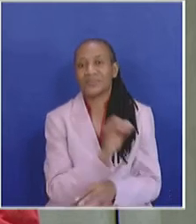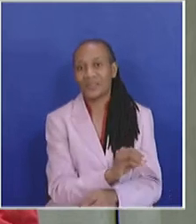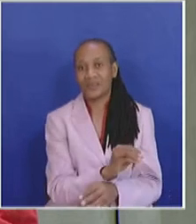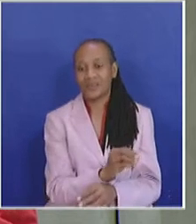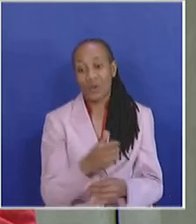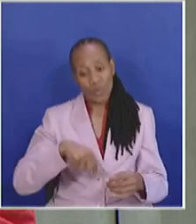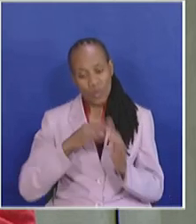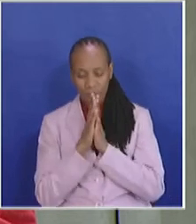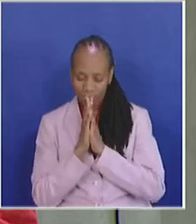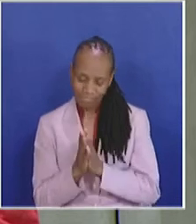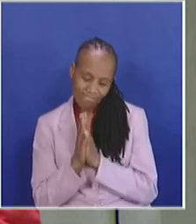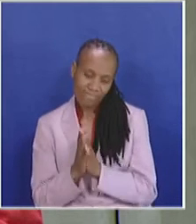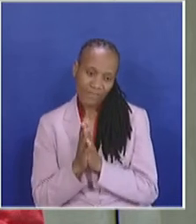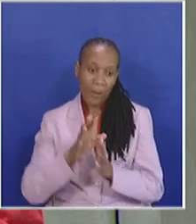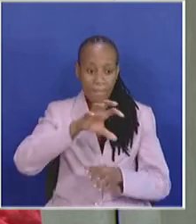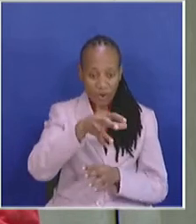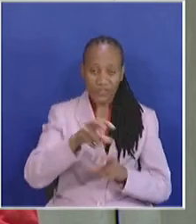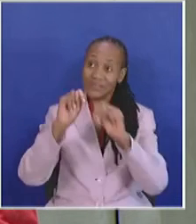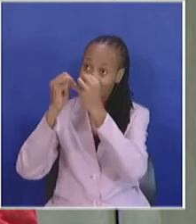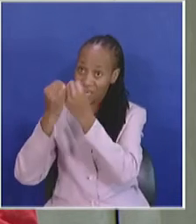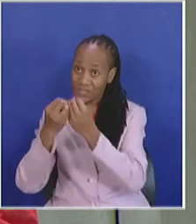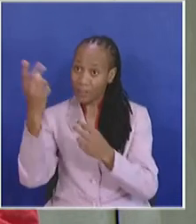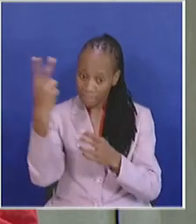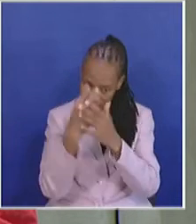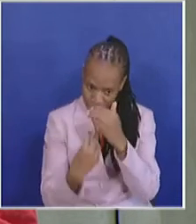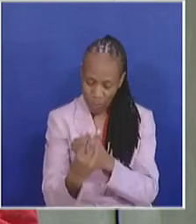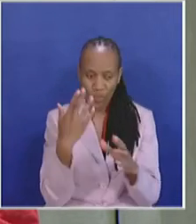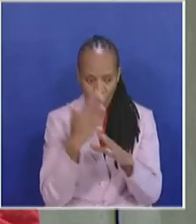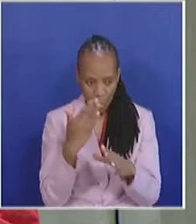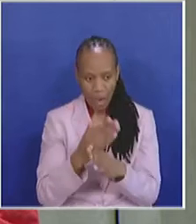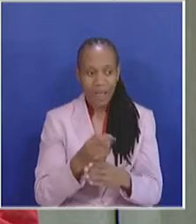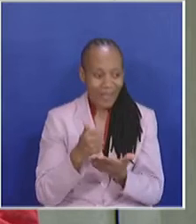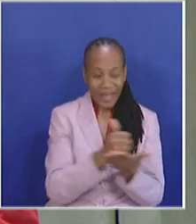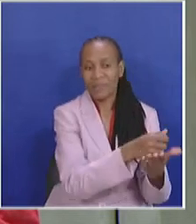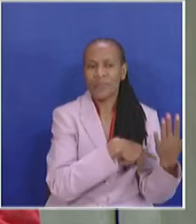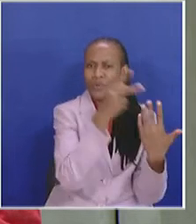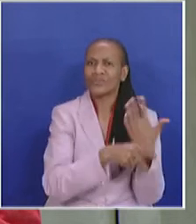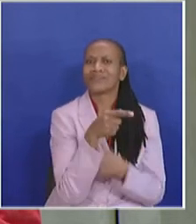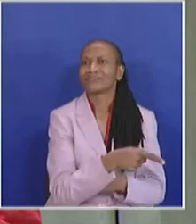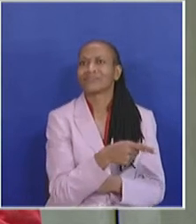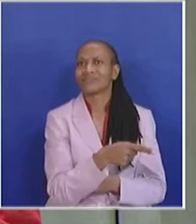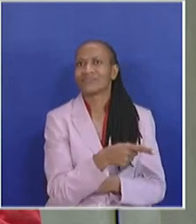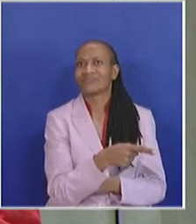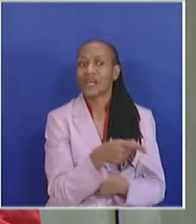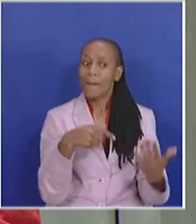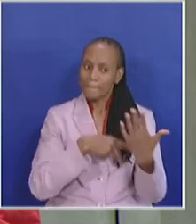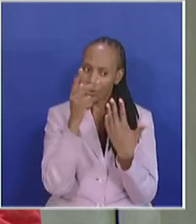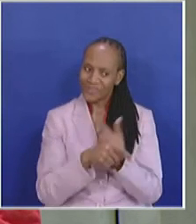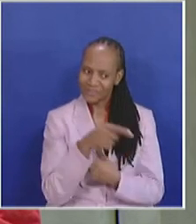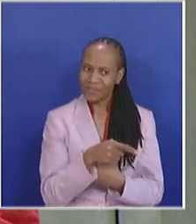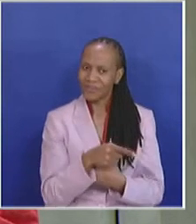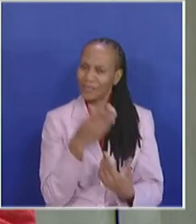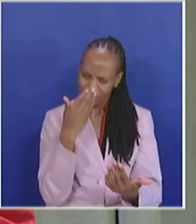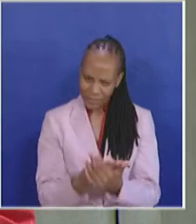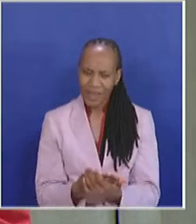that National, together with the provincial government, should intervene in this project. This project has the potential, Honorable